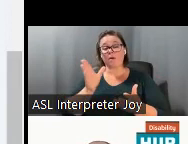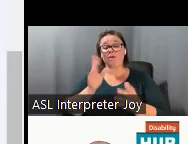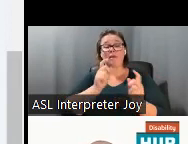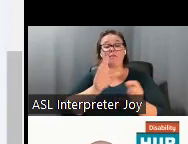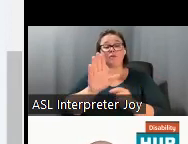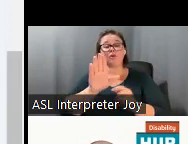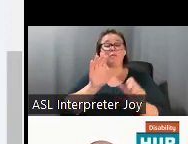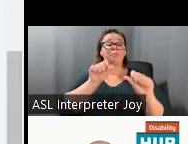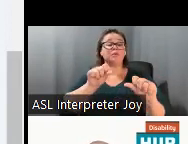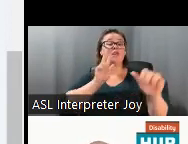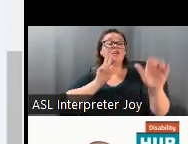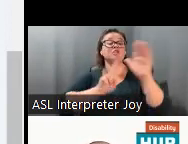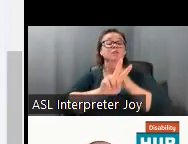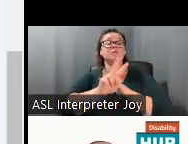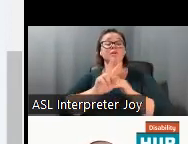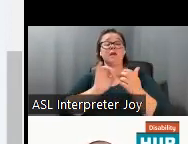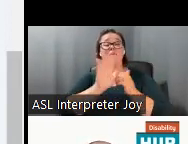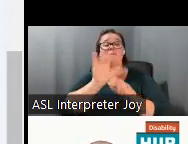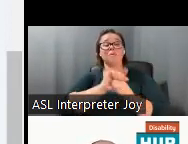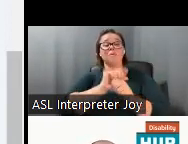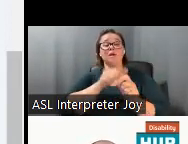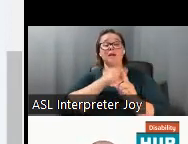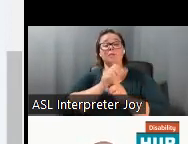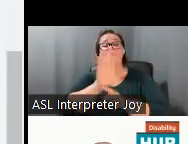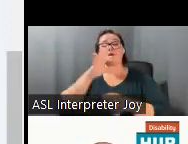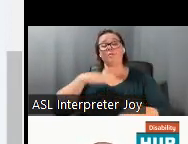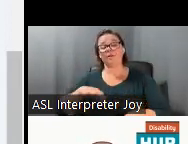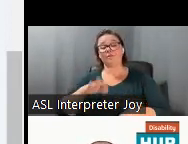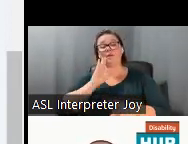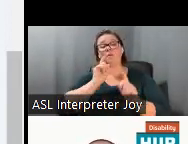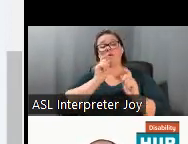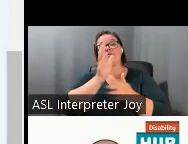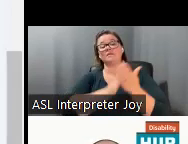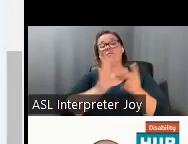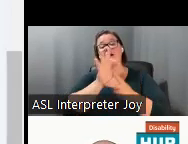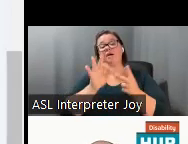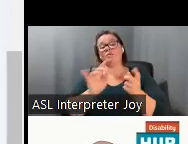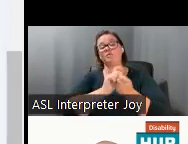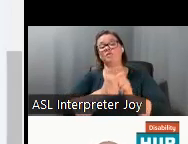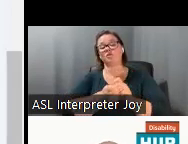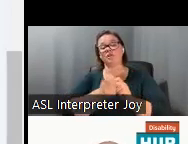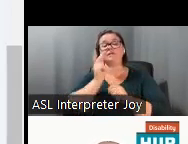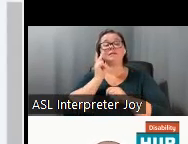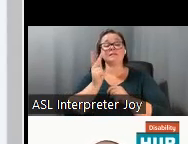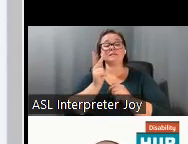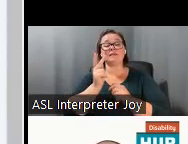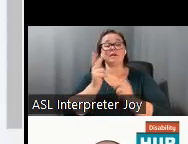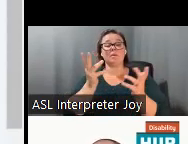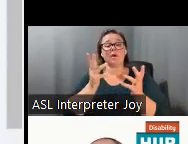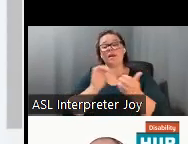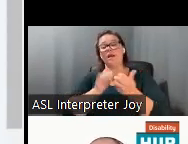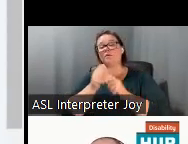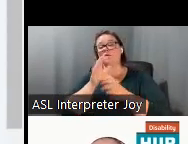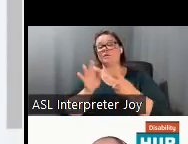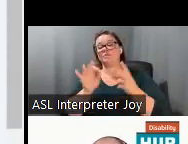projection of how your work could impact your benefits. And it's going to give you some options to change that to see how those options could change